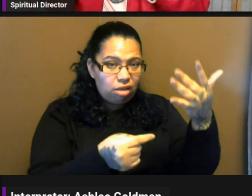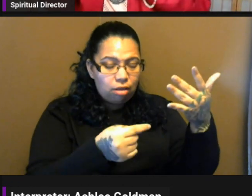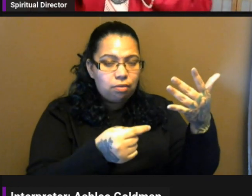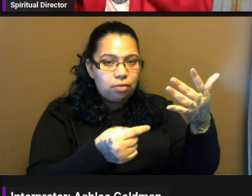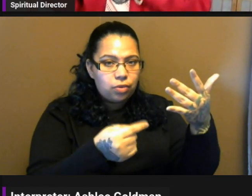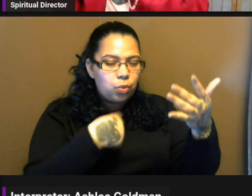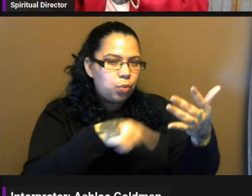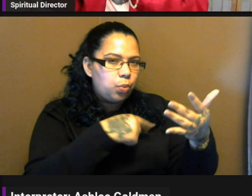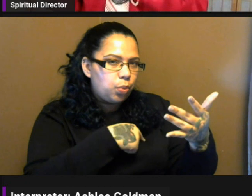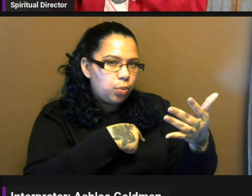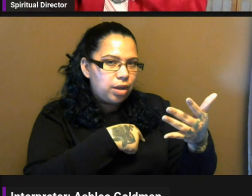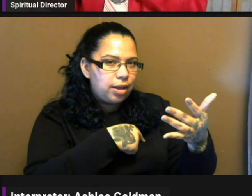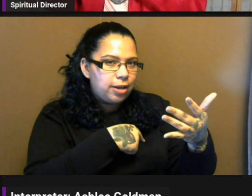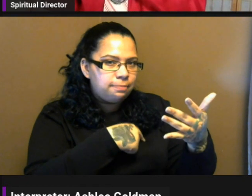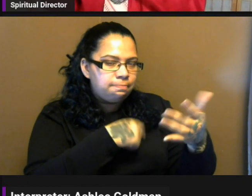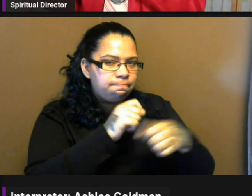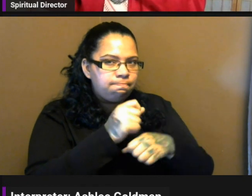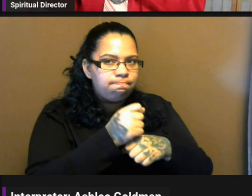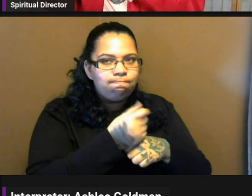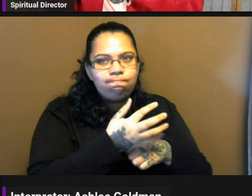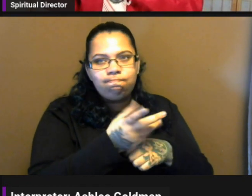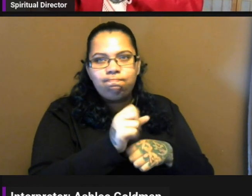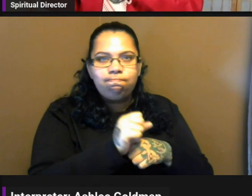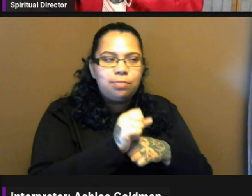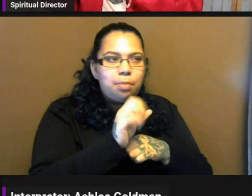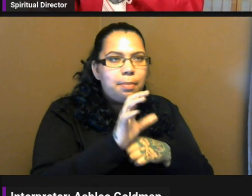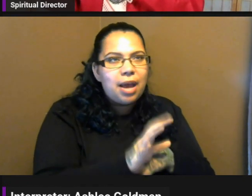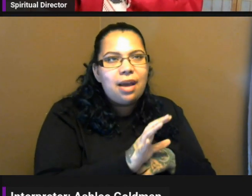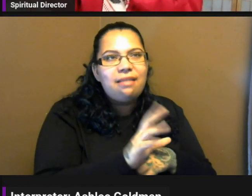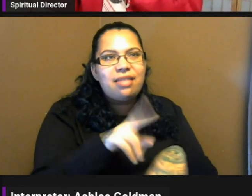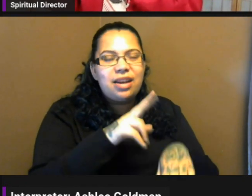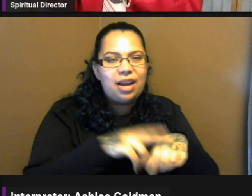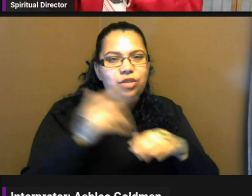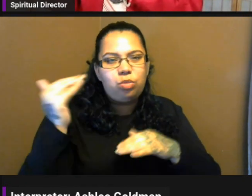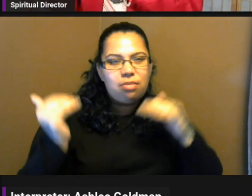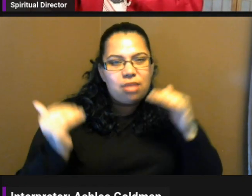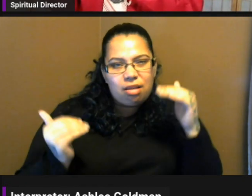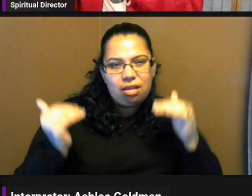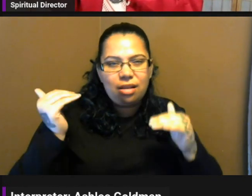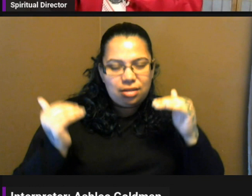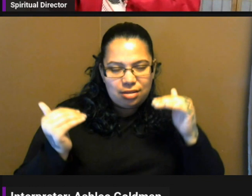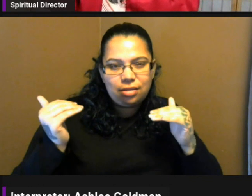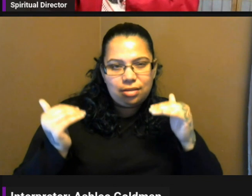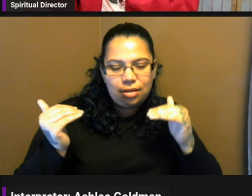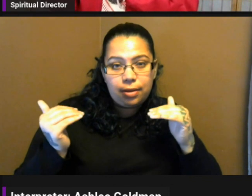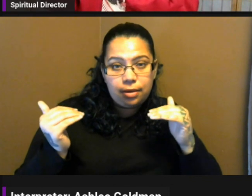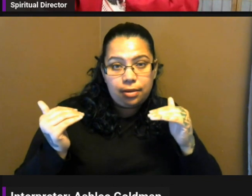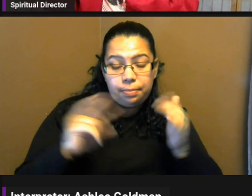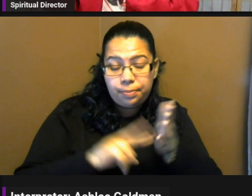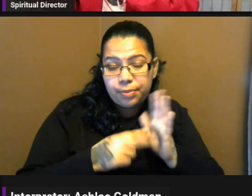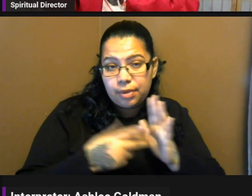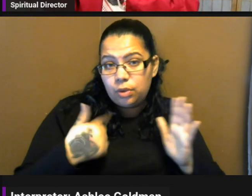have we impacted the natural balance of, whereby